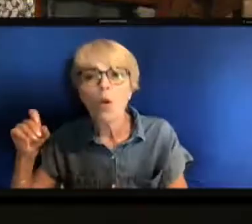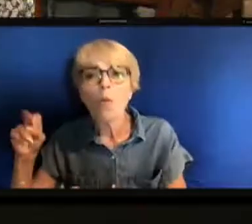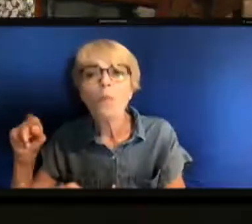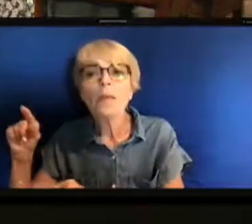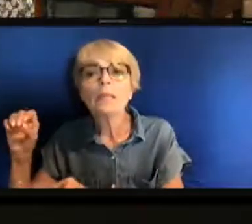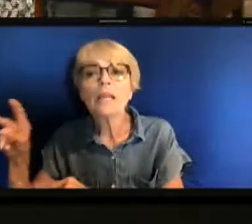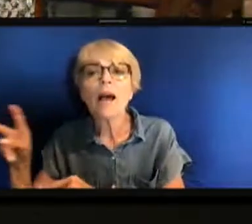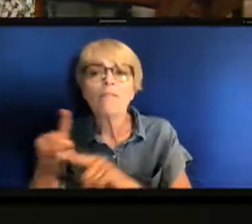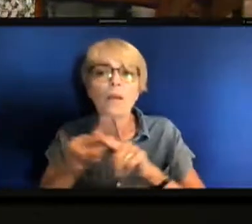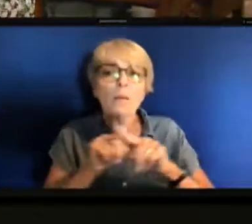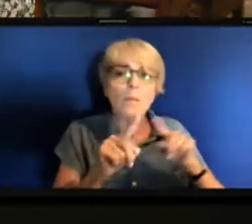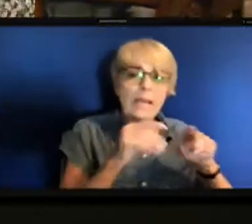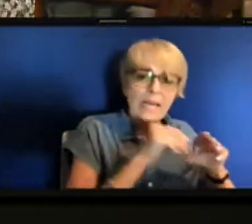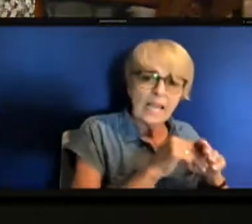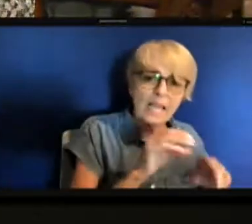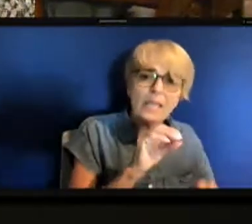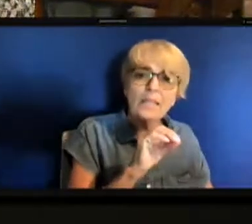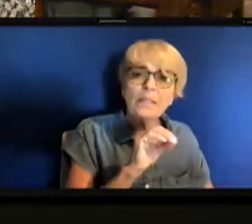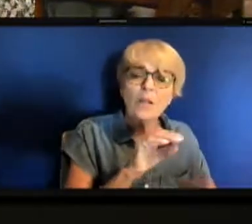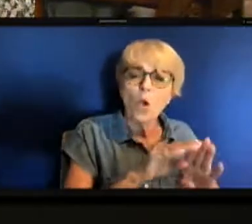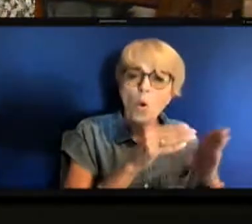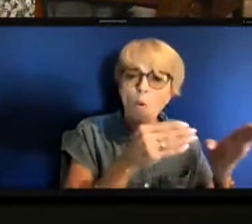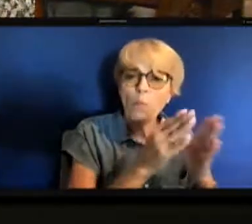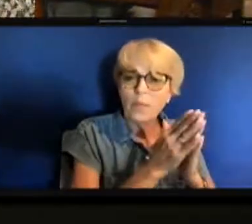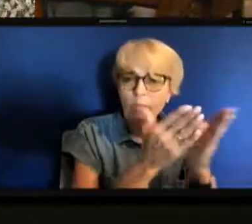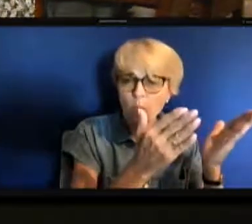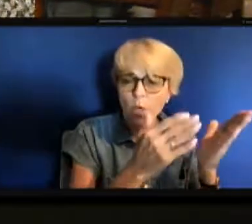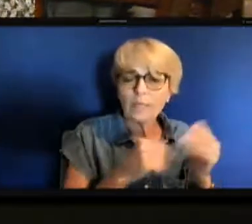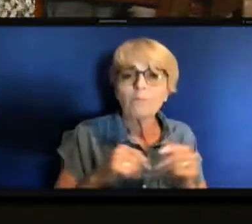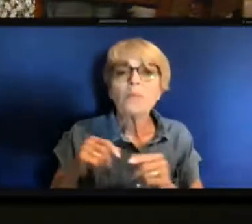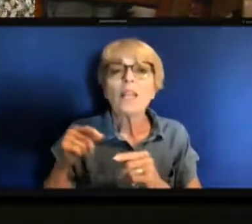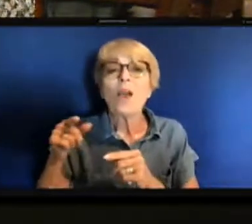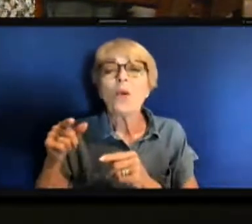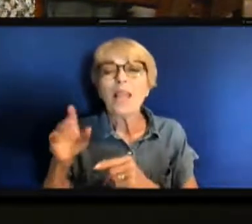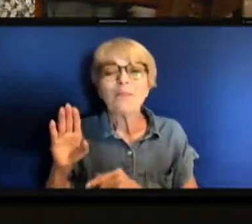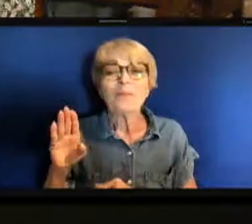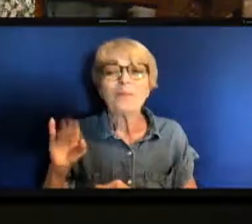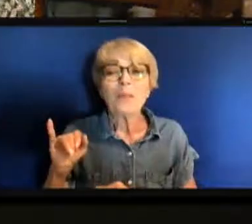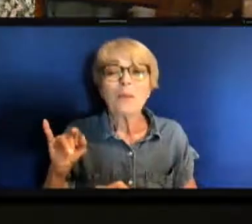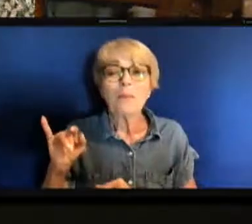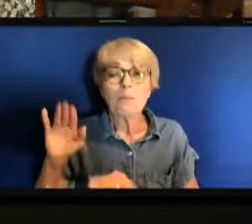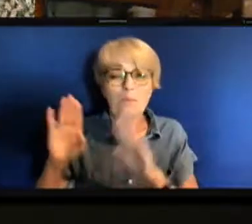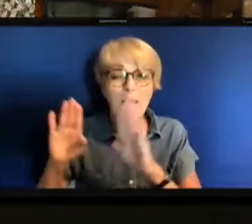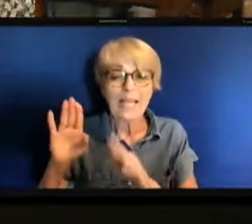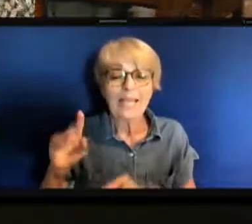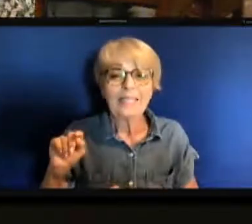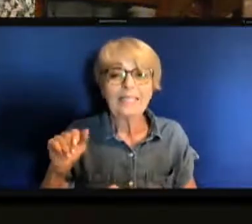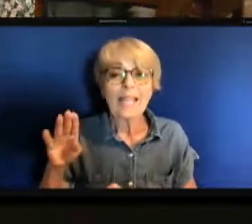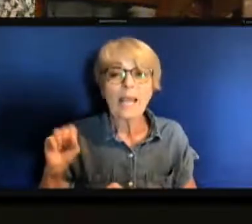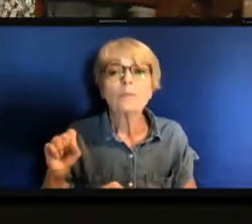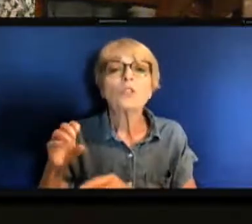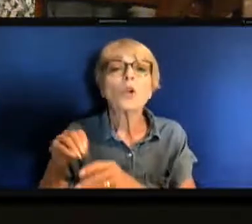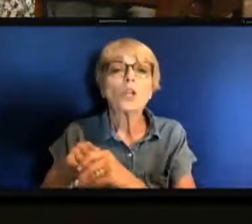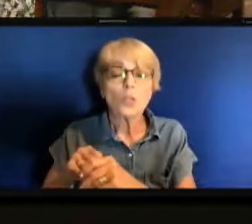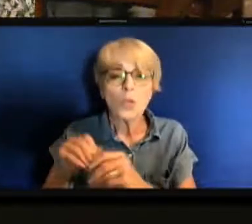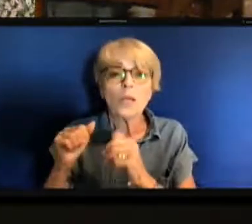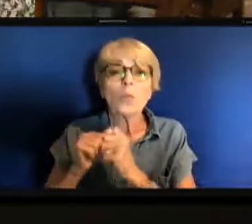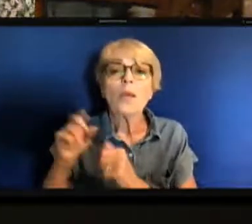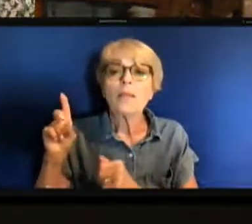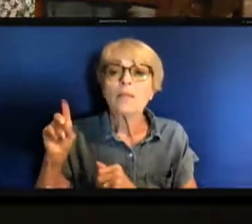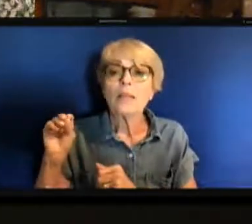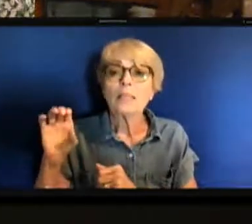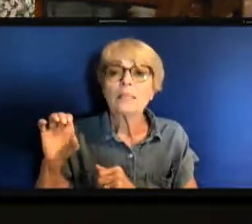I would just interject that the bid tabs aren't included in DocuSign with the contracts. Correct. I have